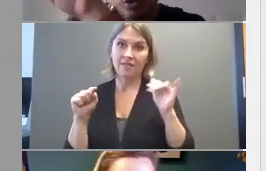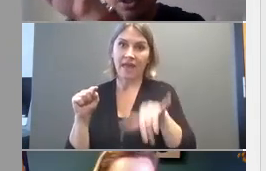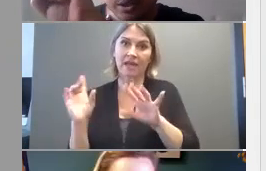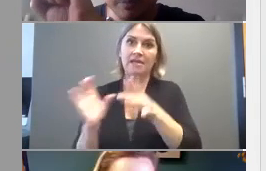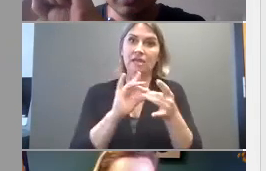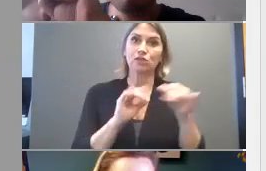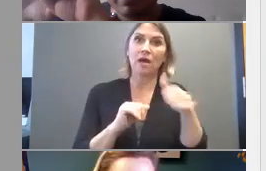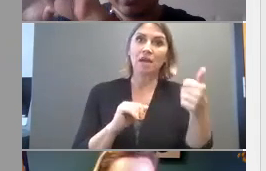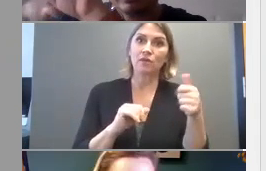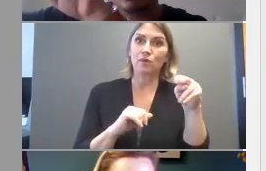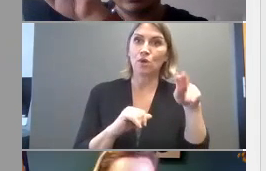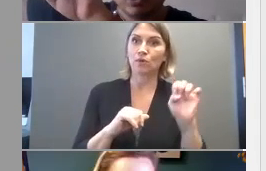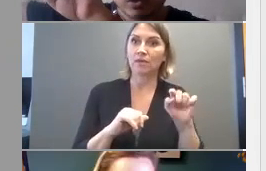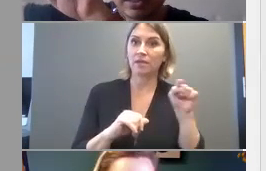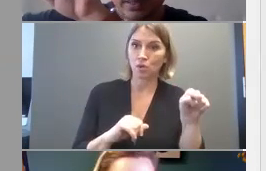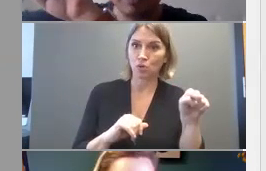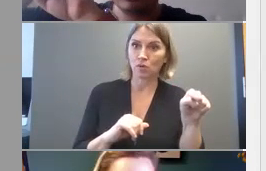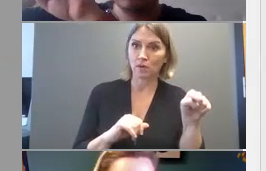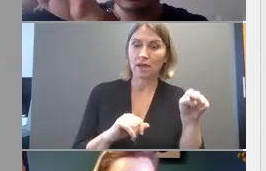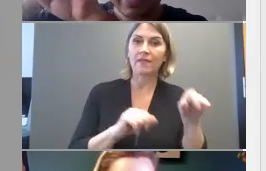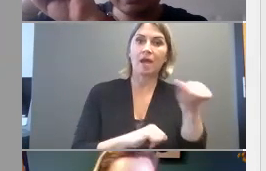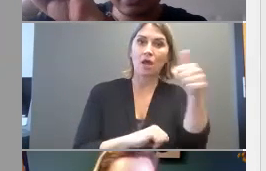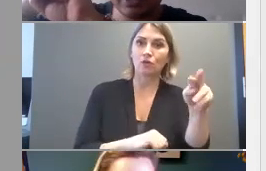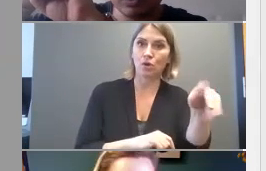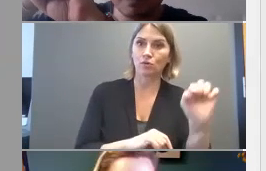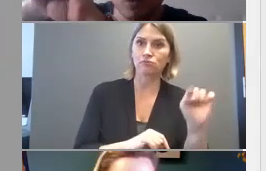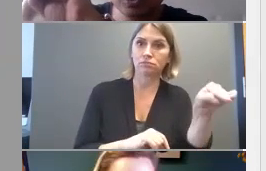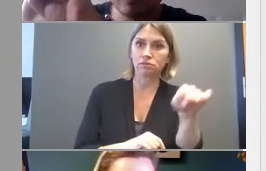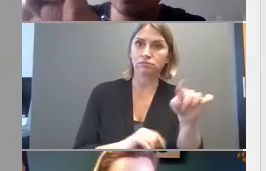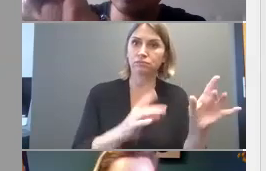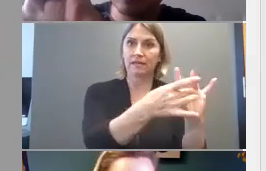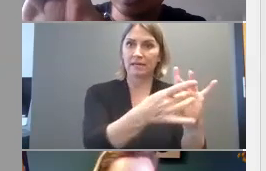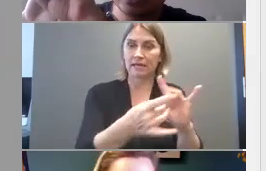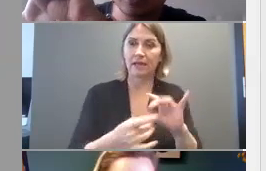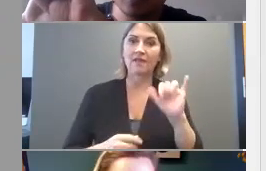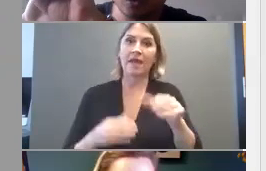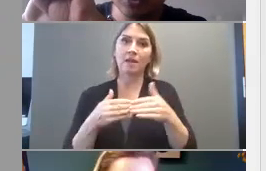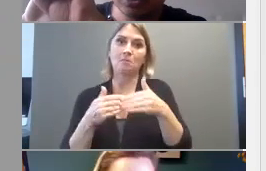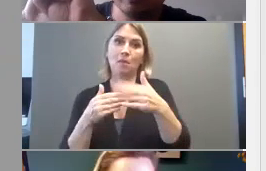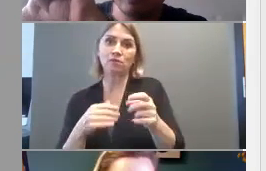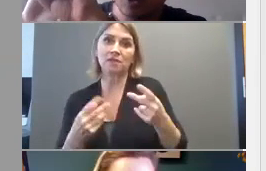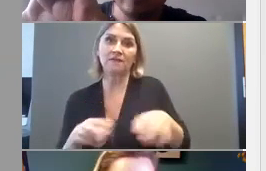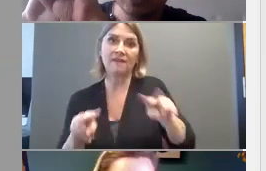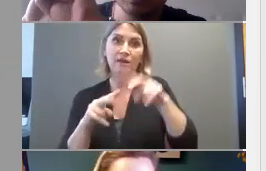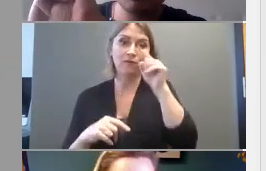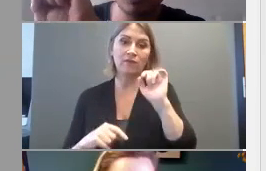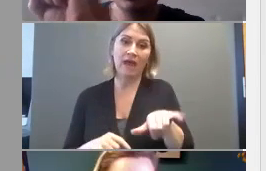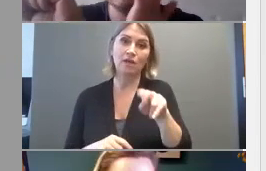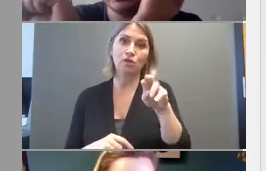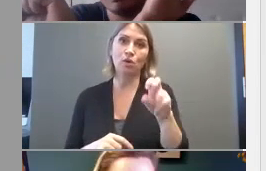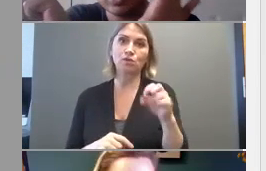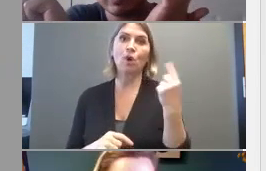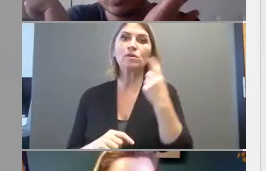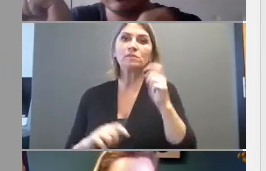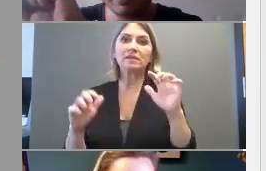another meta node here, that maybe connects to other nodes there. In that scenario, the post value of these set of nodes will always be